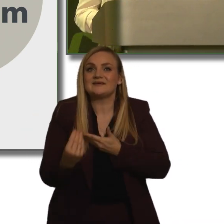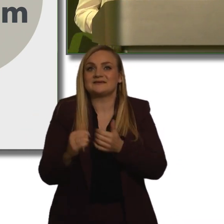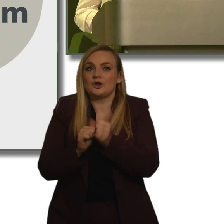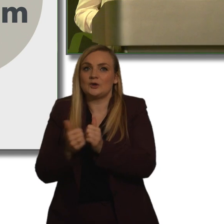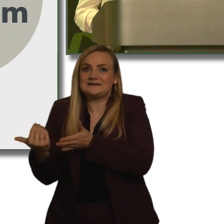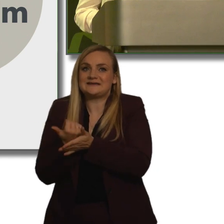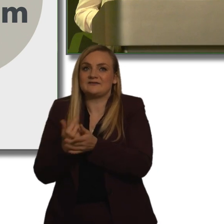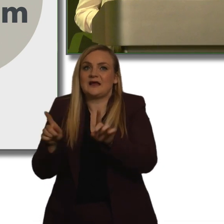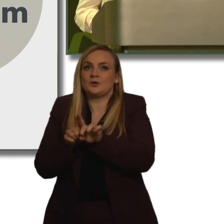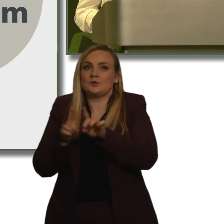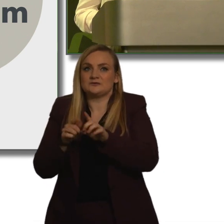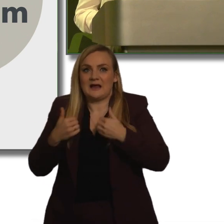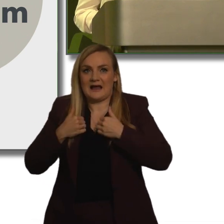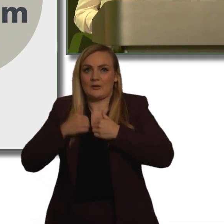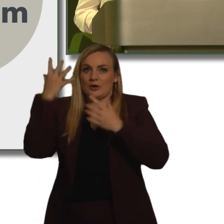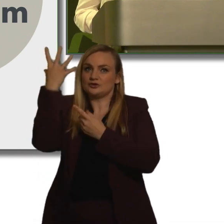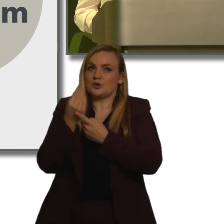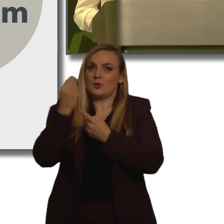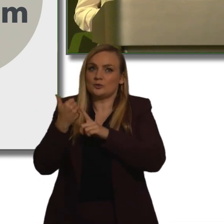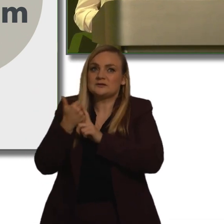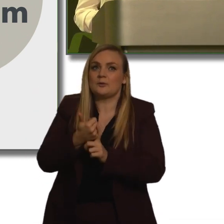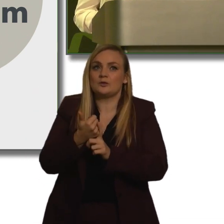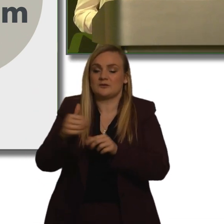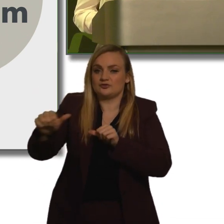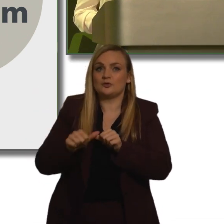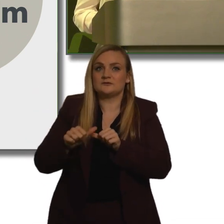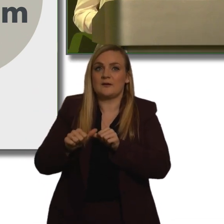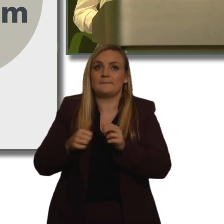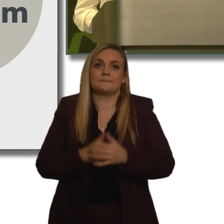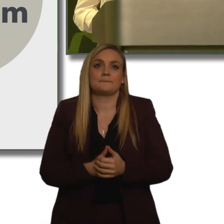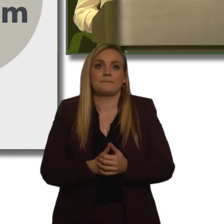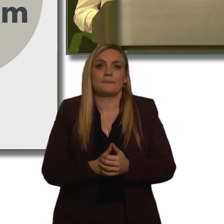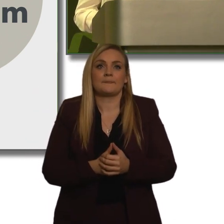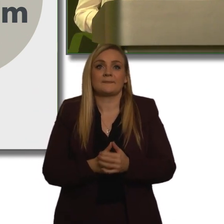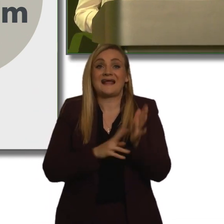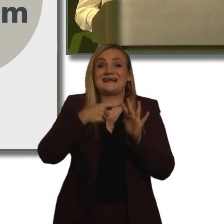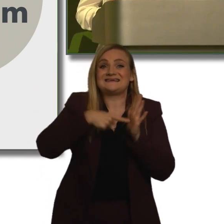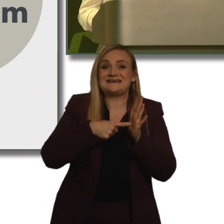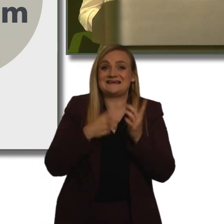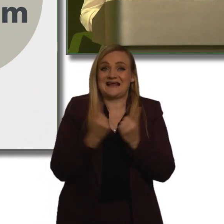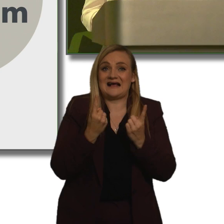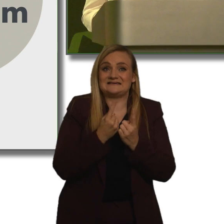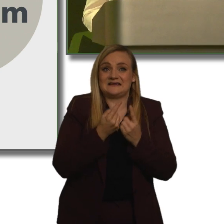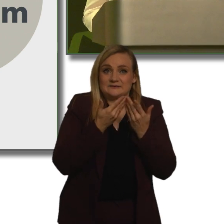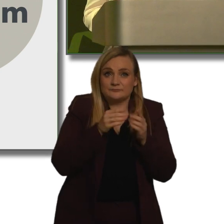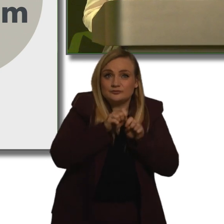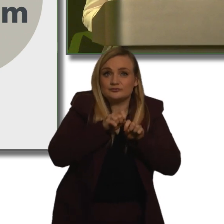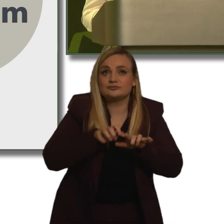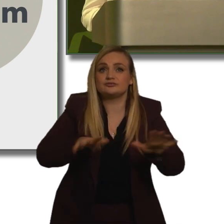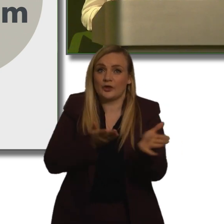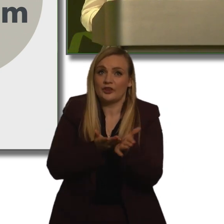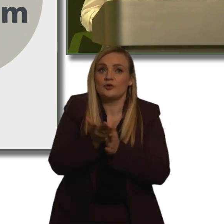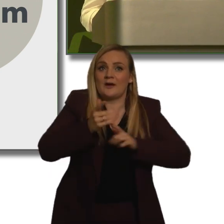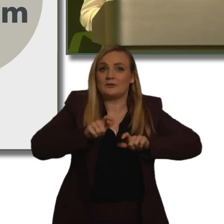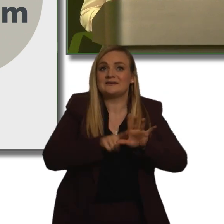medium-term ambition of energy self-sufficiency. Net assets are broadly consistent year over year. The slight decline reflects a